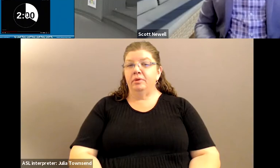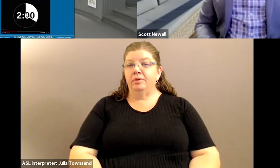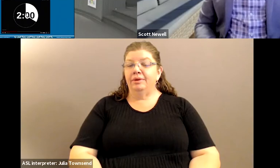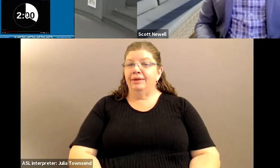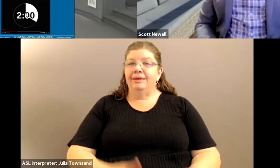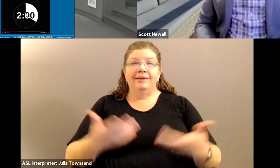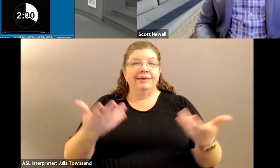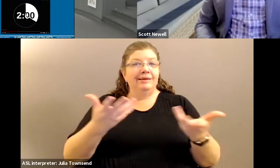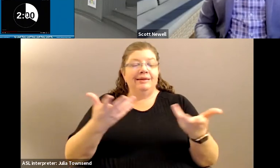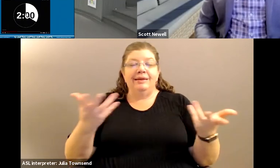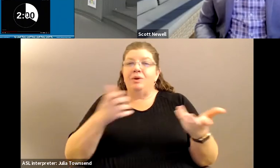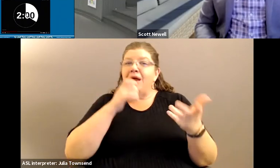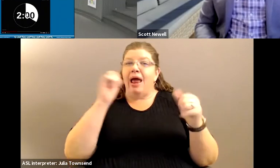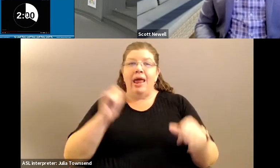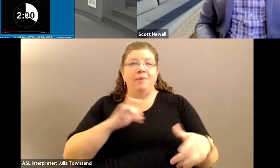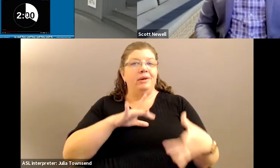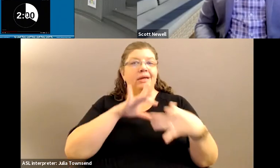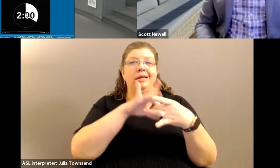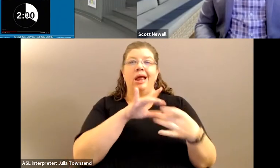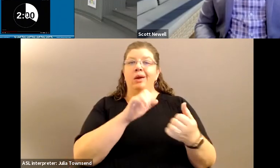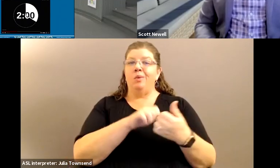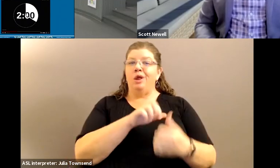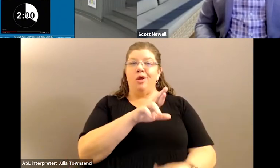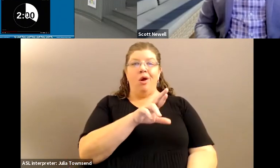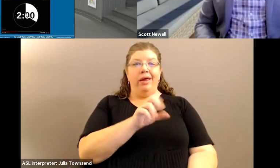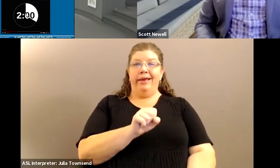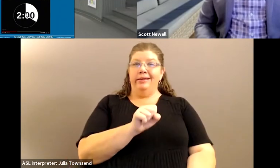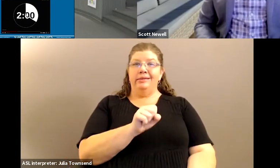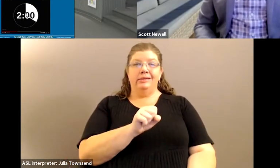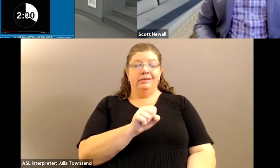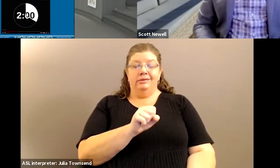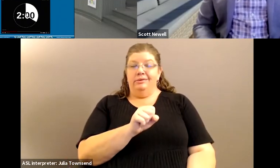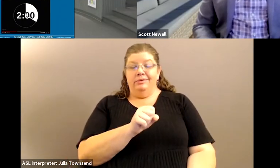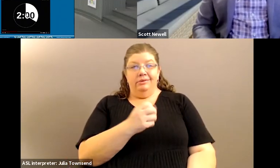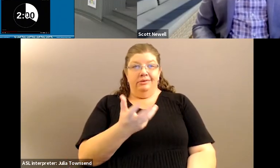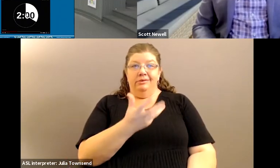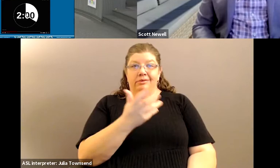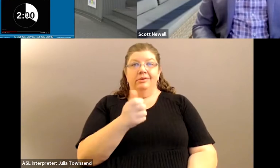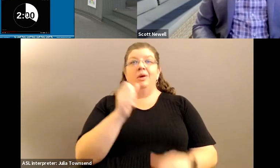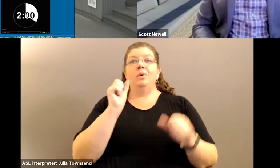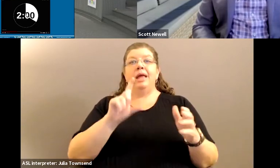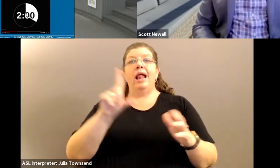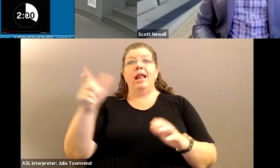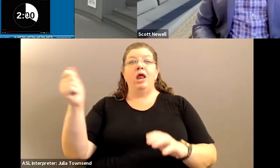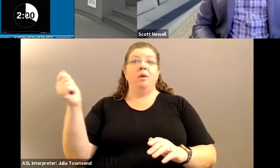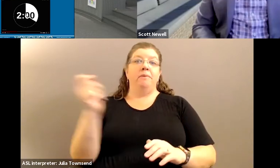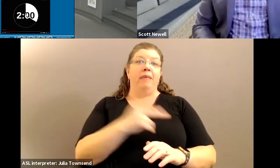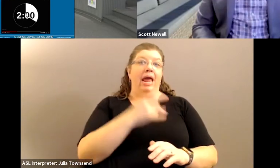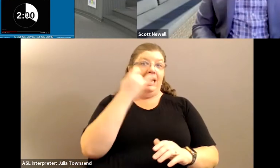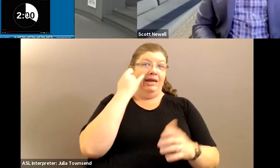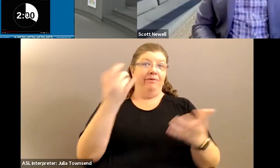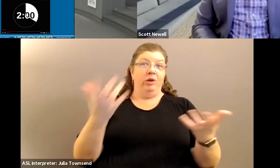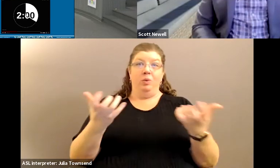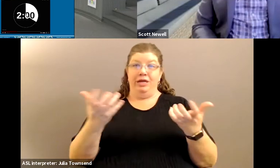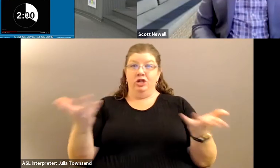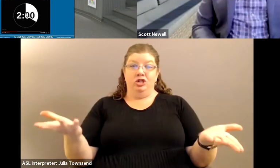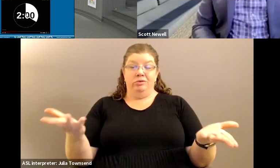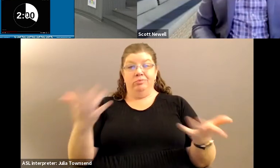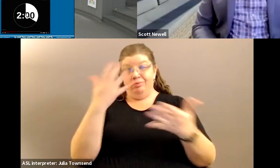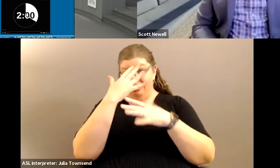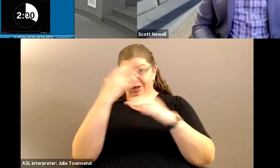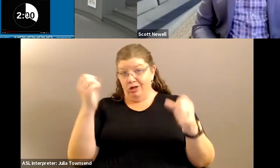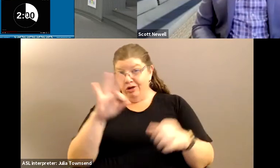we're not able to connect with rs um we we can go back in a little bit if you wish president